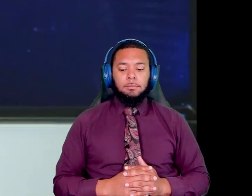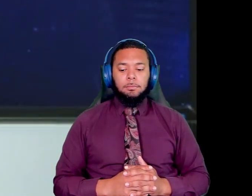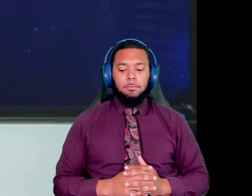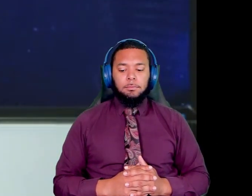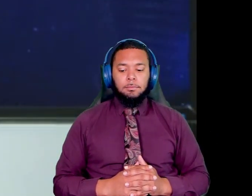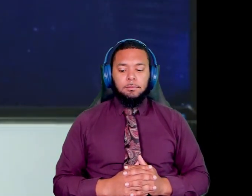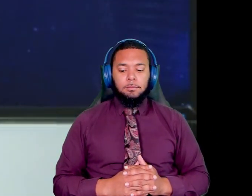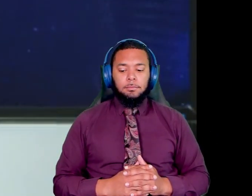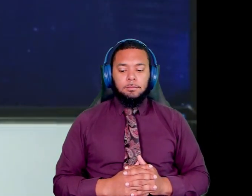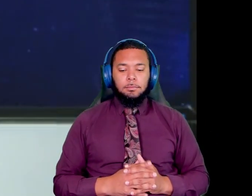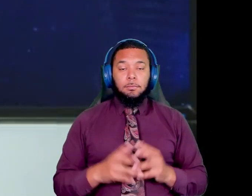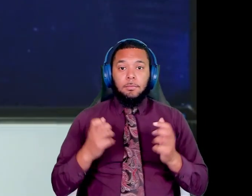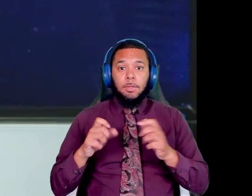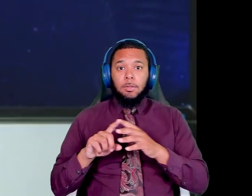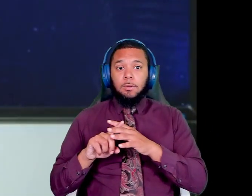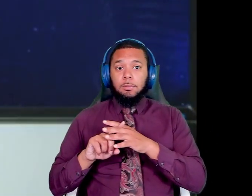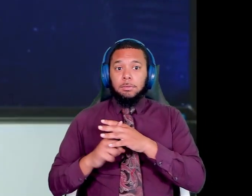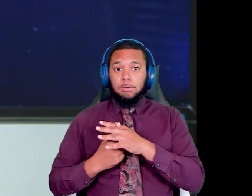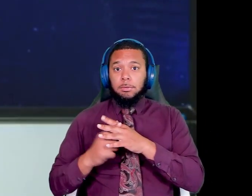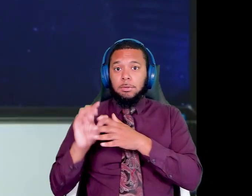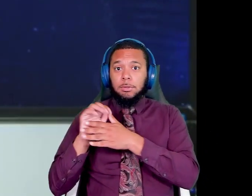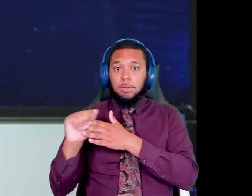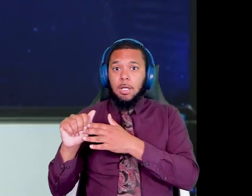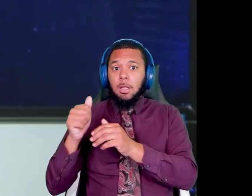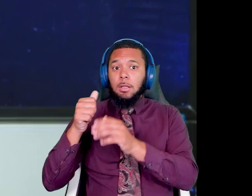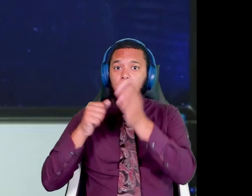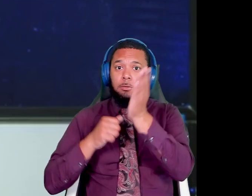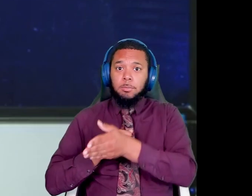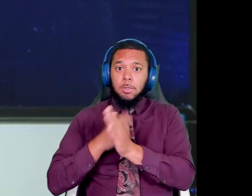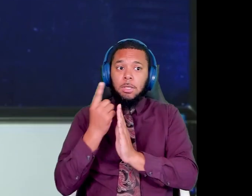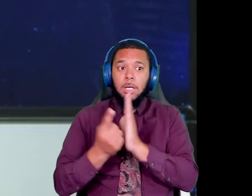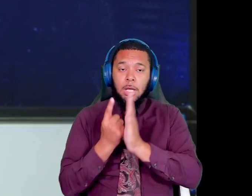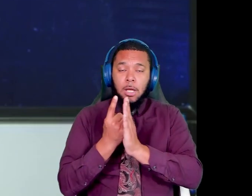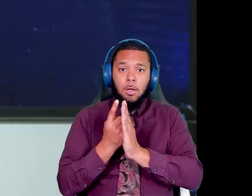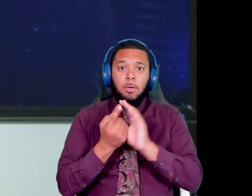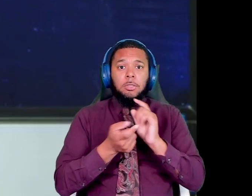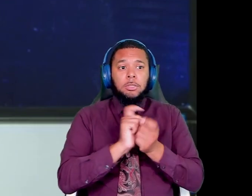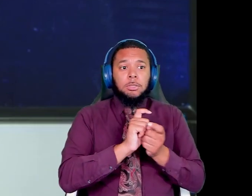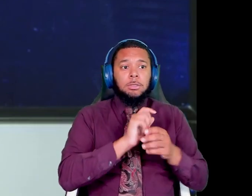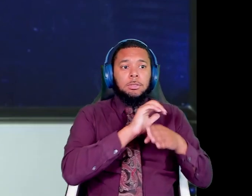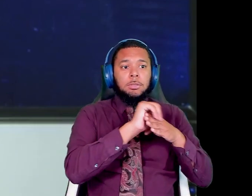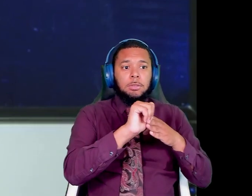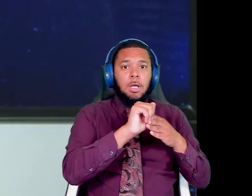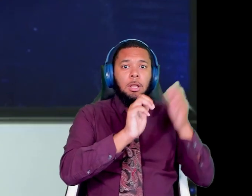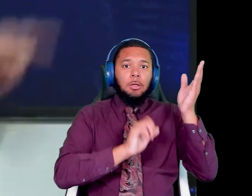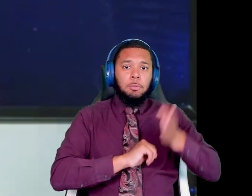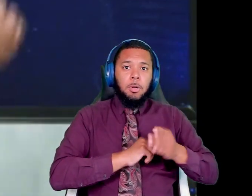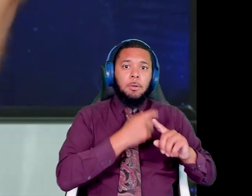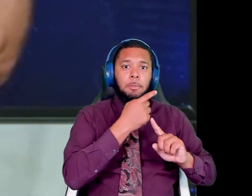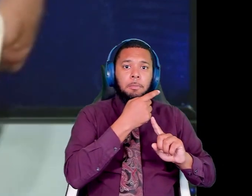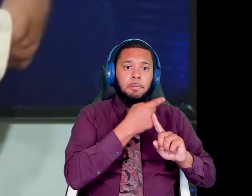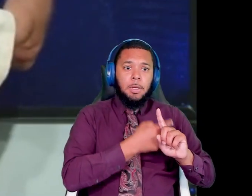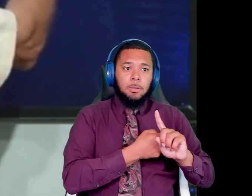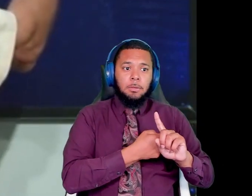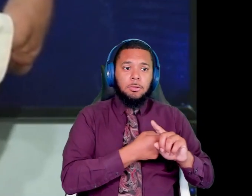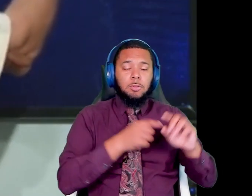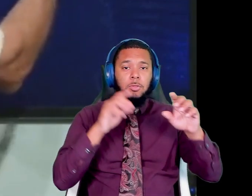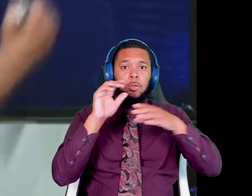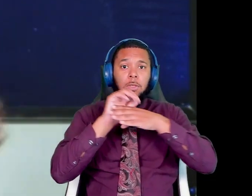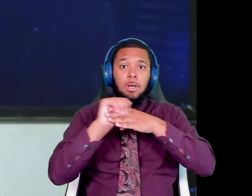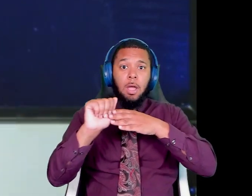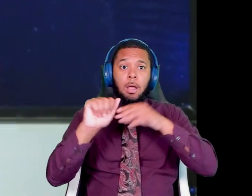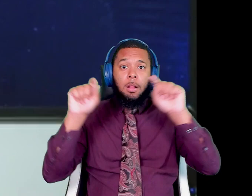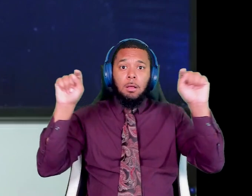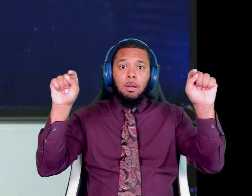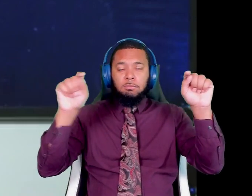So we want to go from dollars per hour to dollars per month. Well, fortunately, dollars are in the top and dollars are in the top. So we're not going to have to do